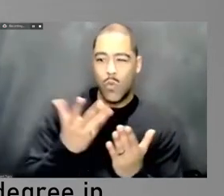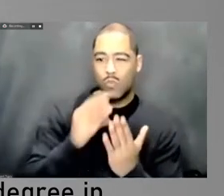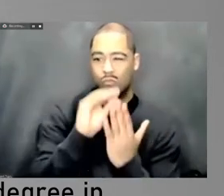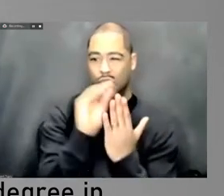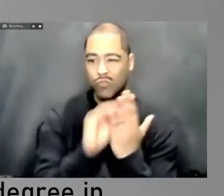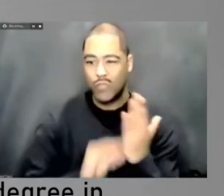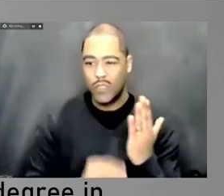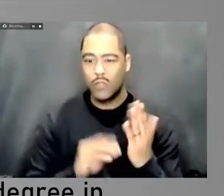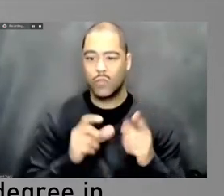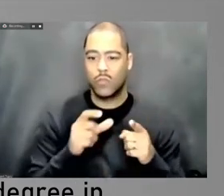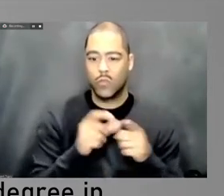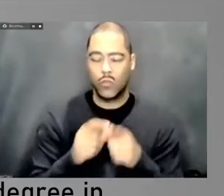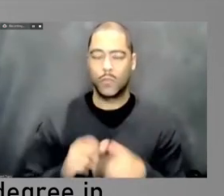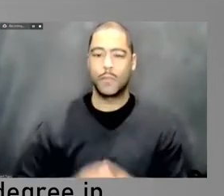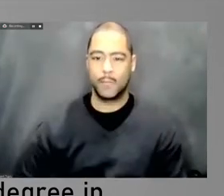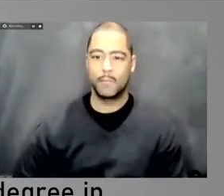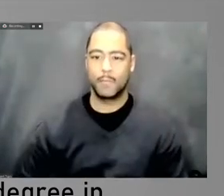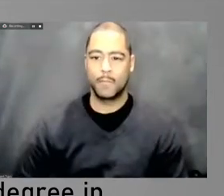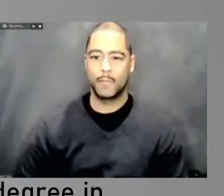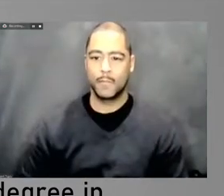called to this space.